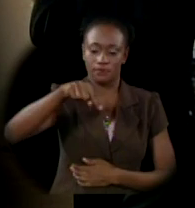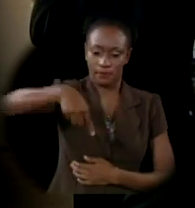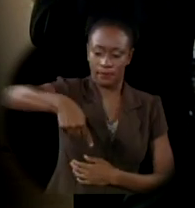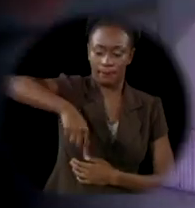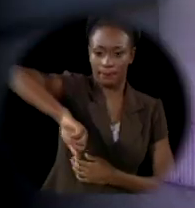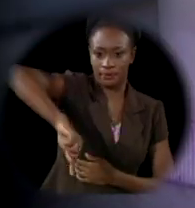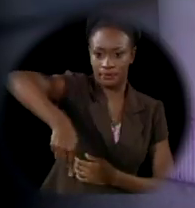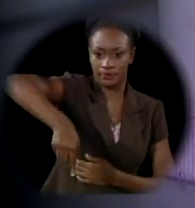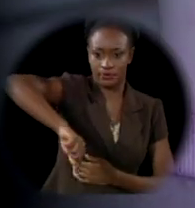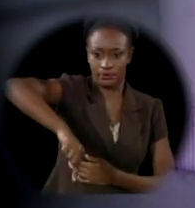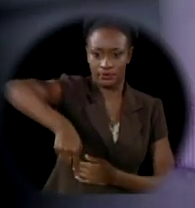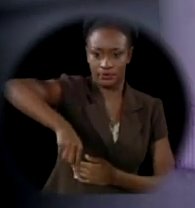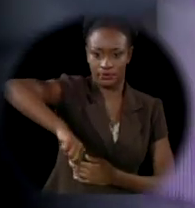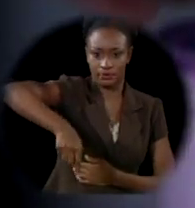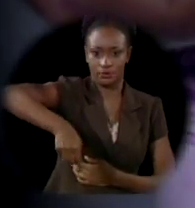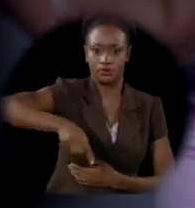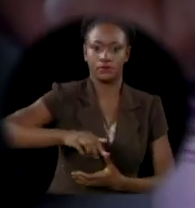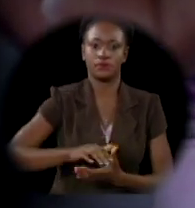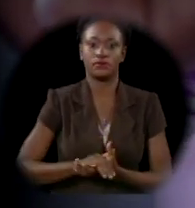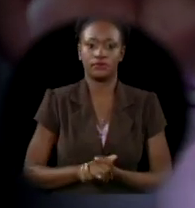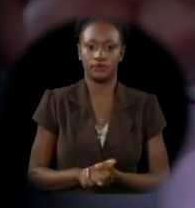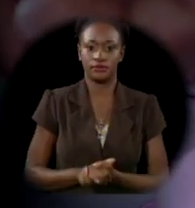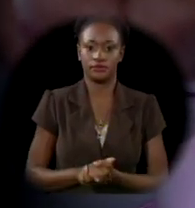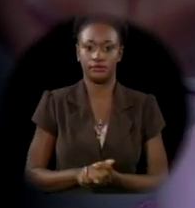This way.